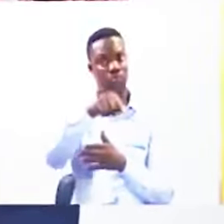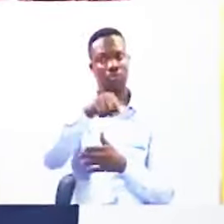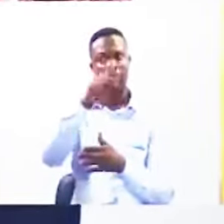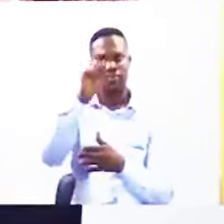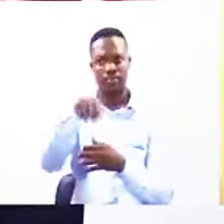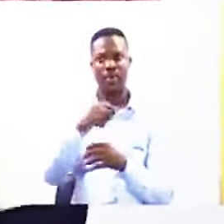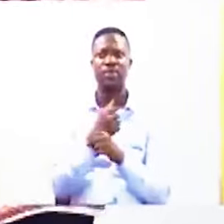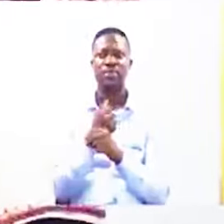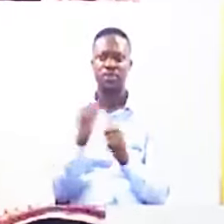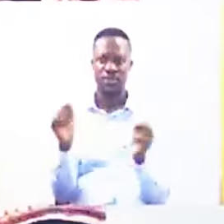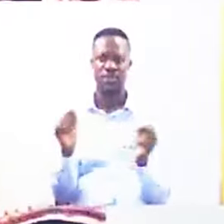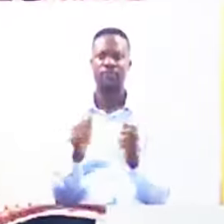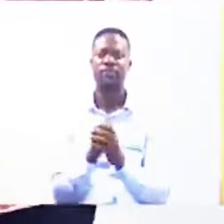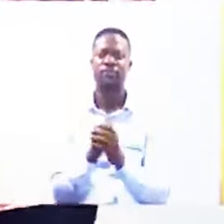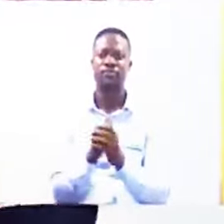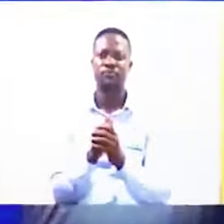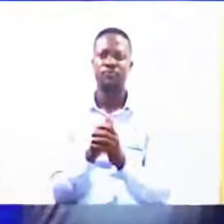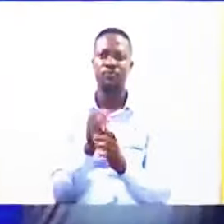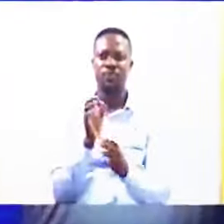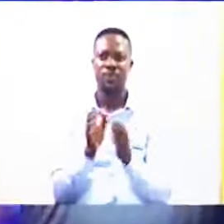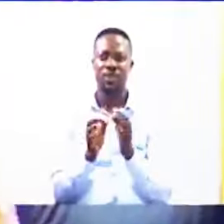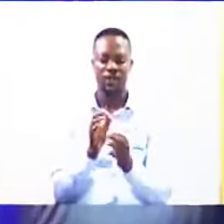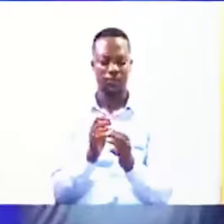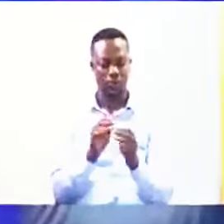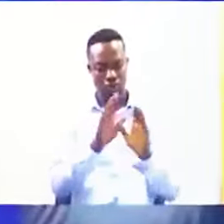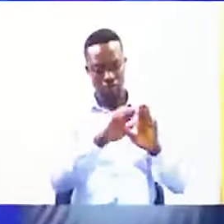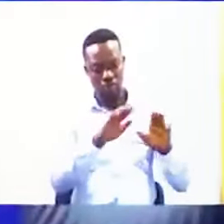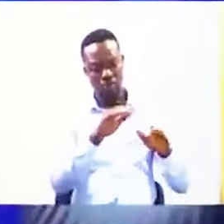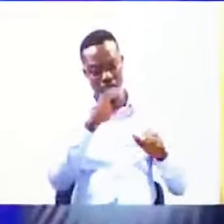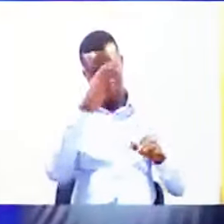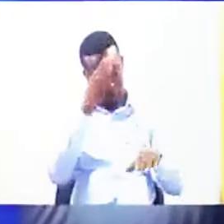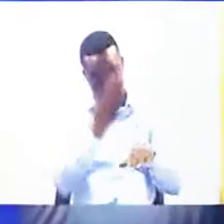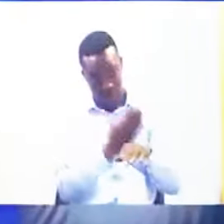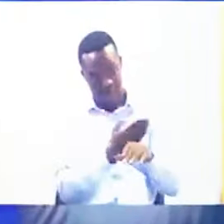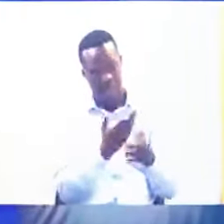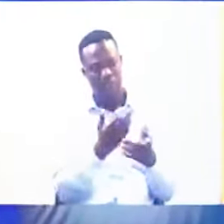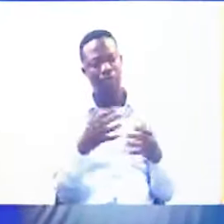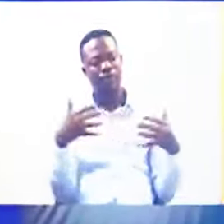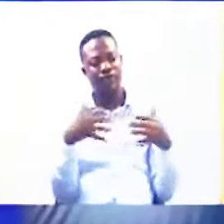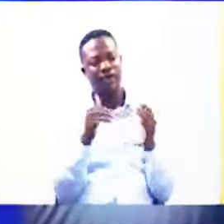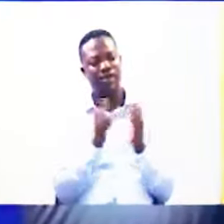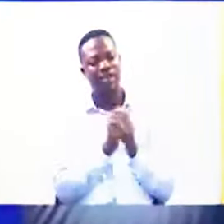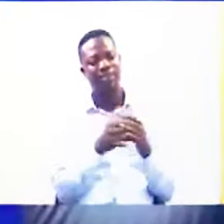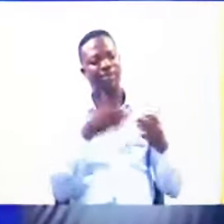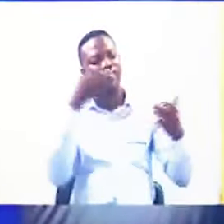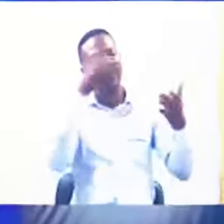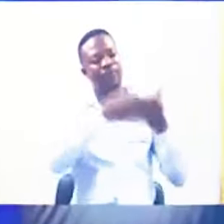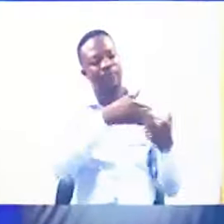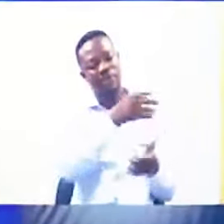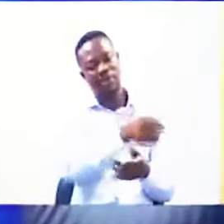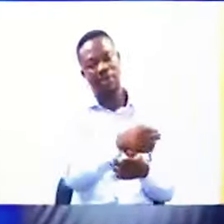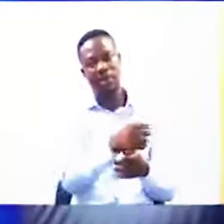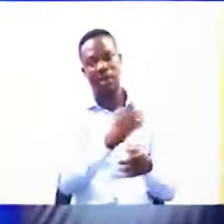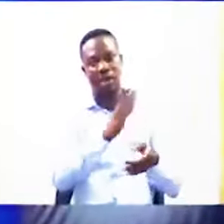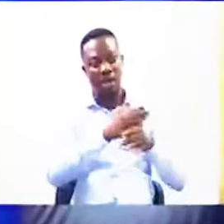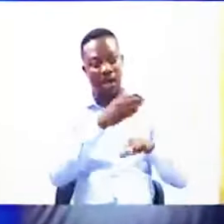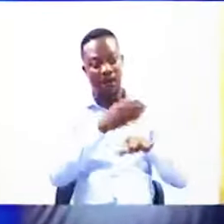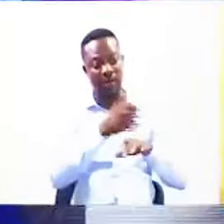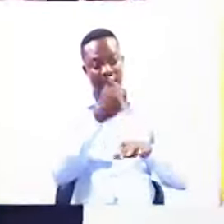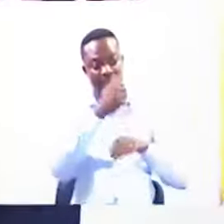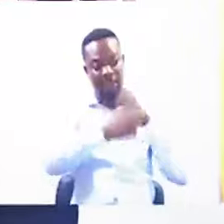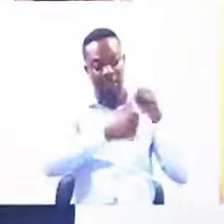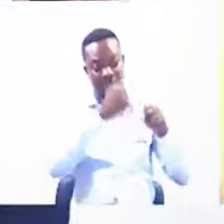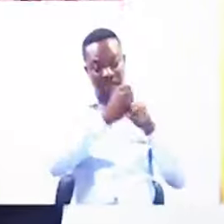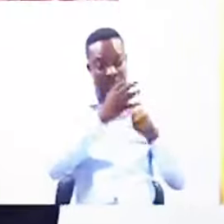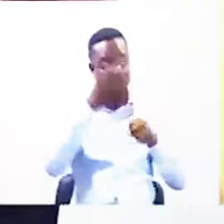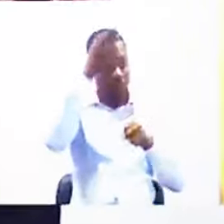save it. If you're afraid to offend your son, when you see him after 10 years, you will regret.